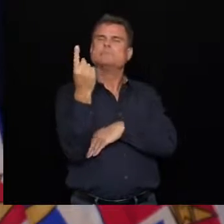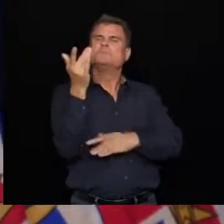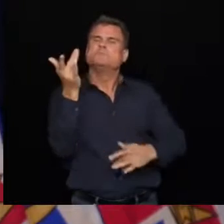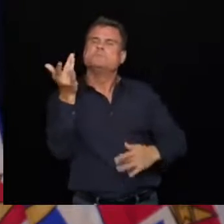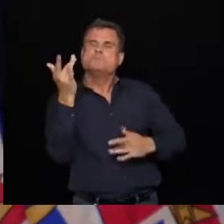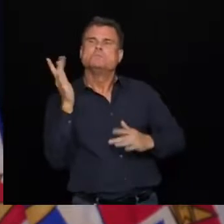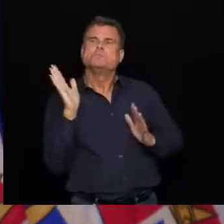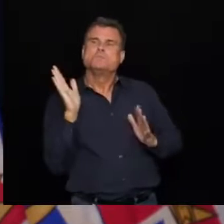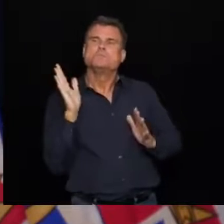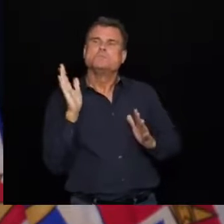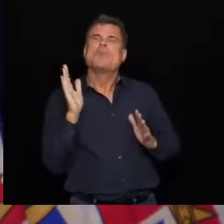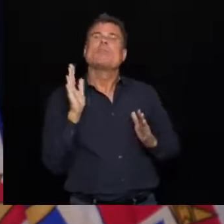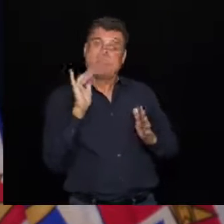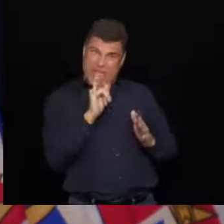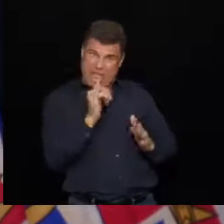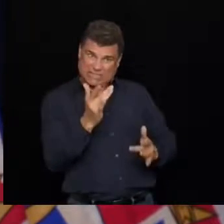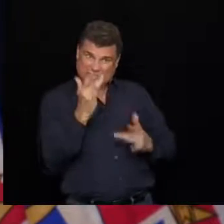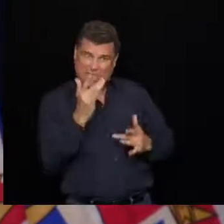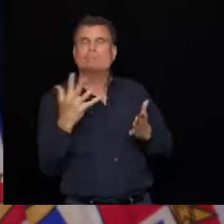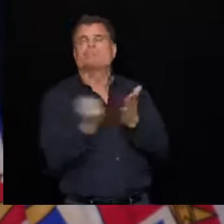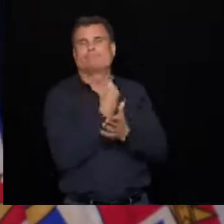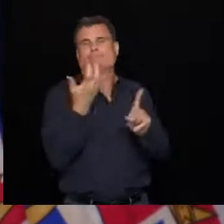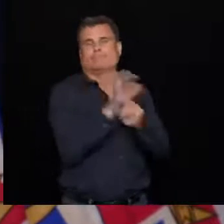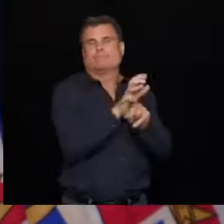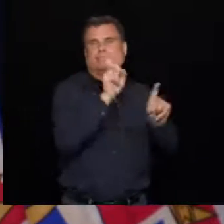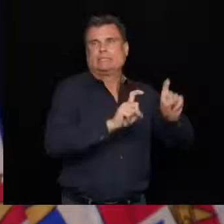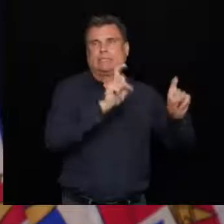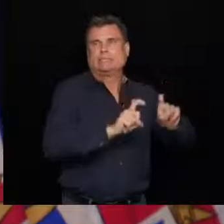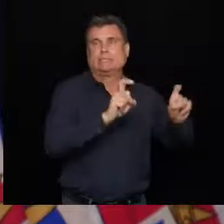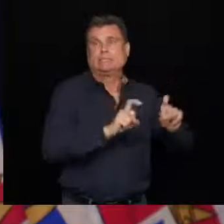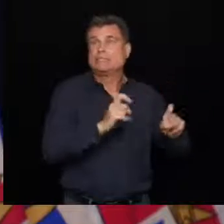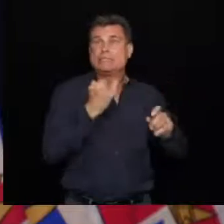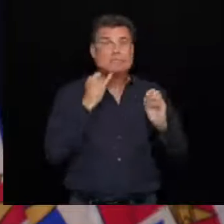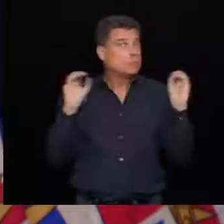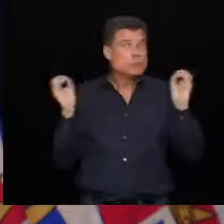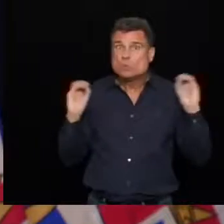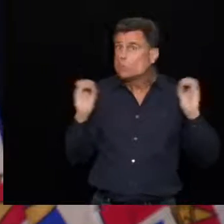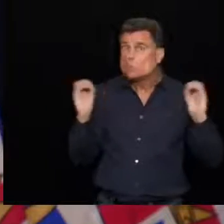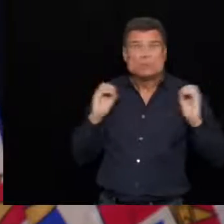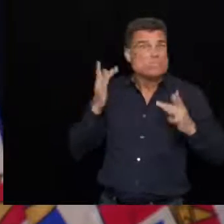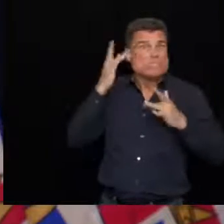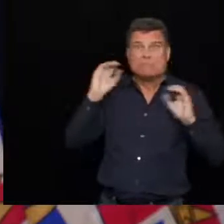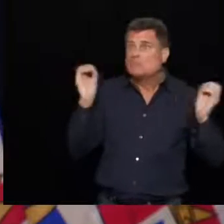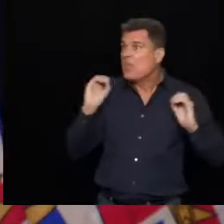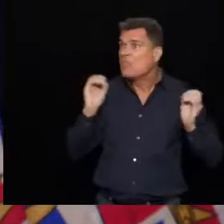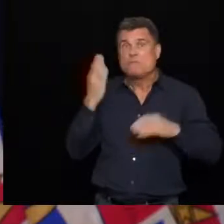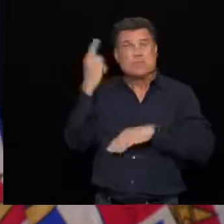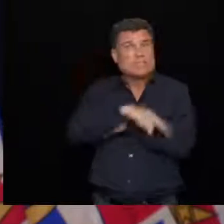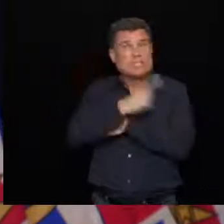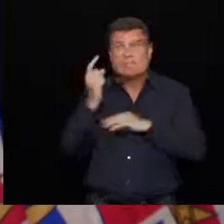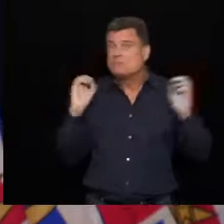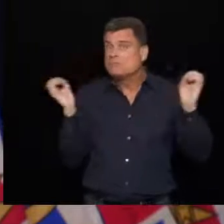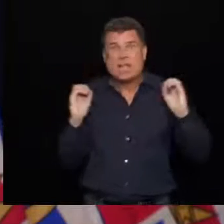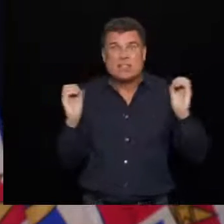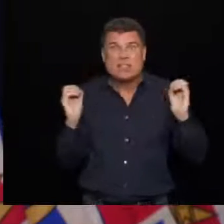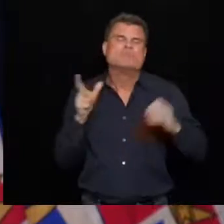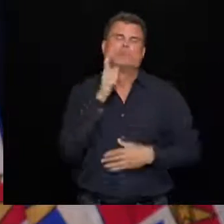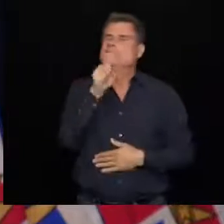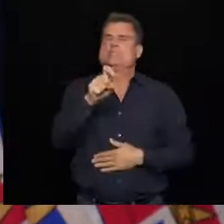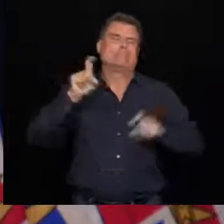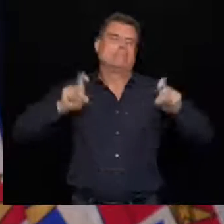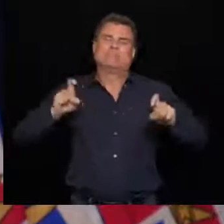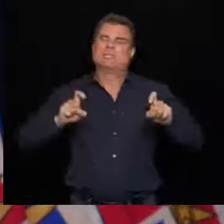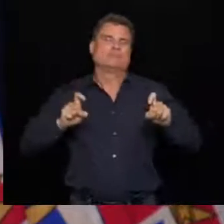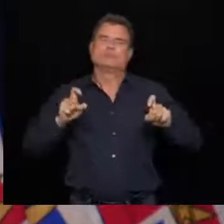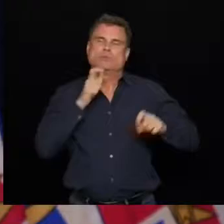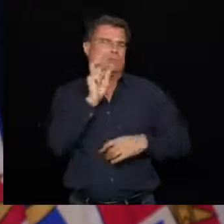days without having any symptoms at all, then there's no need to be tested. And the situations, though, can be, it's